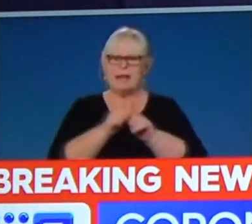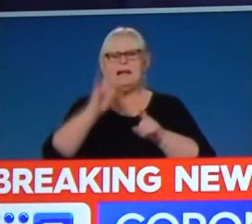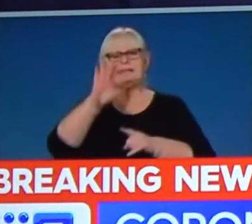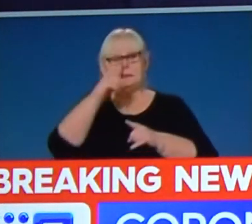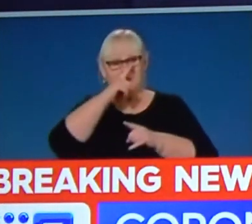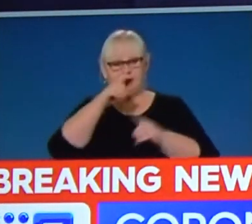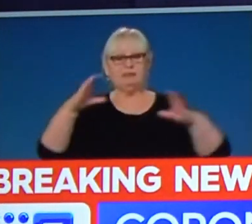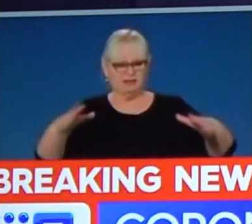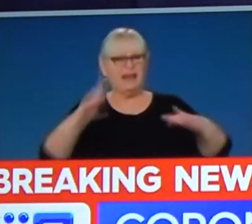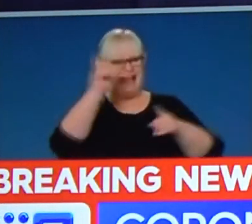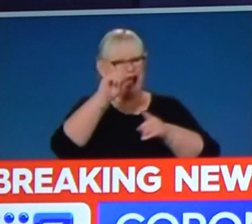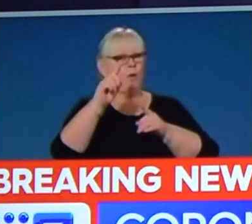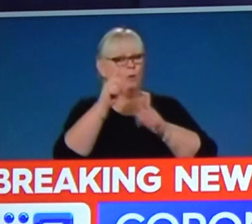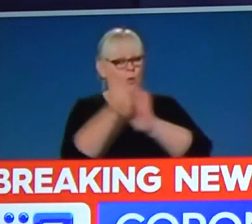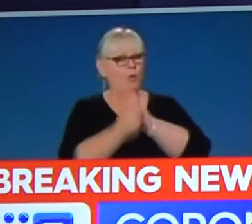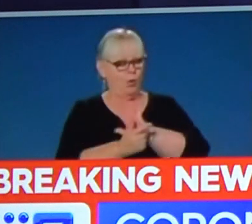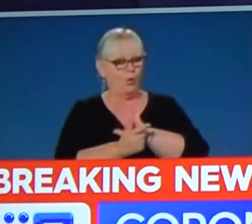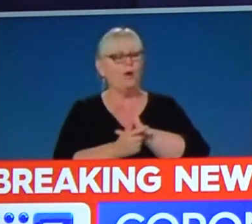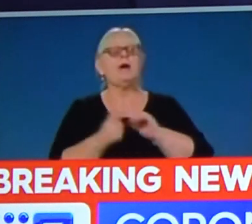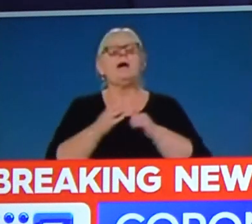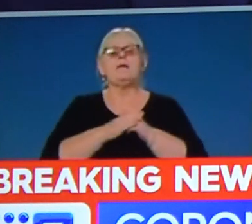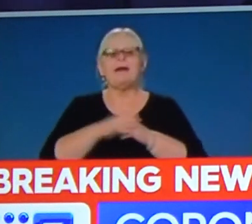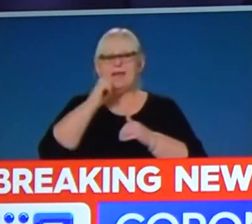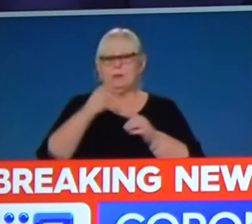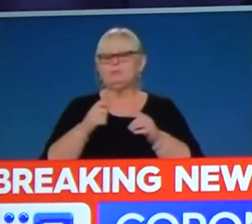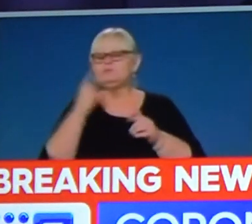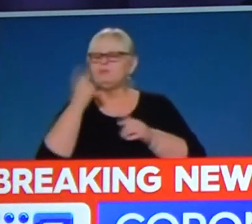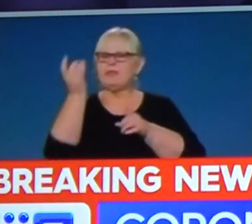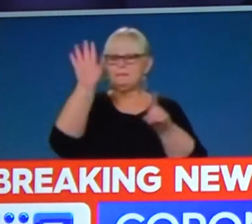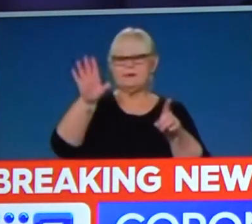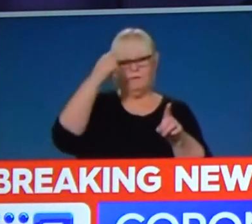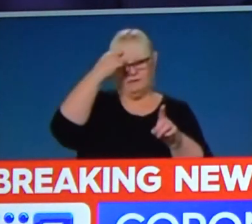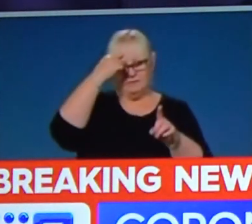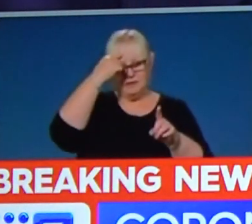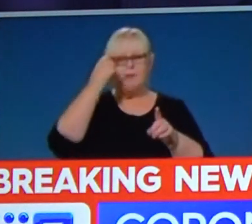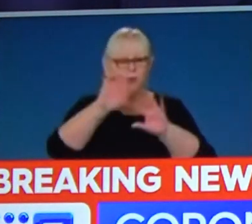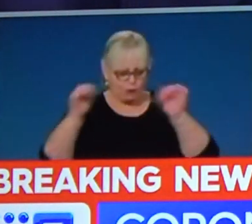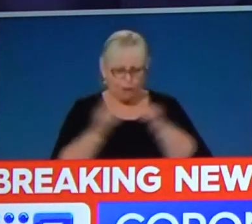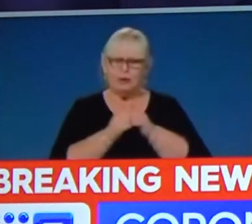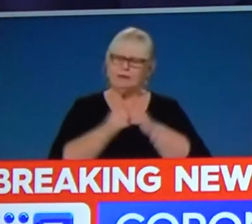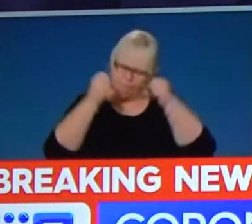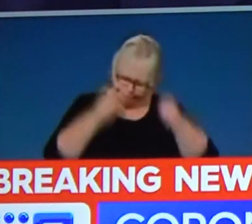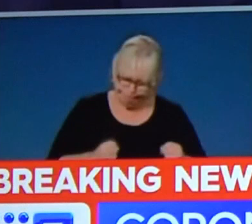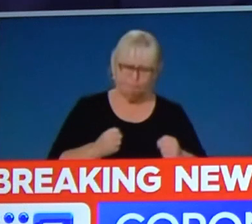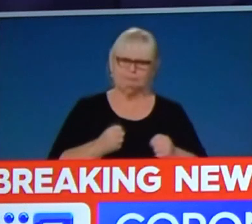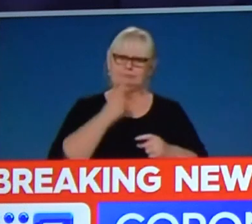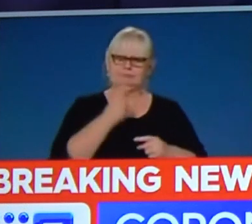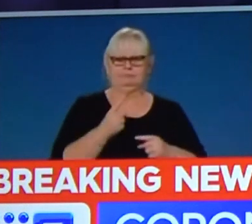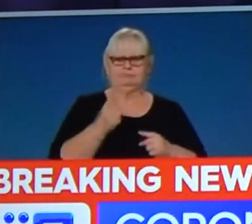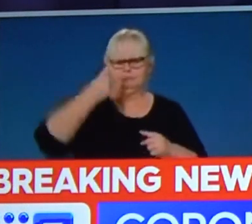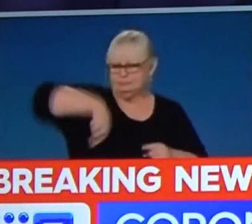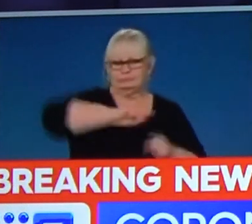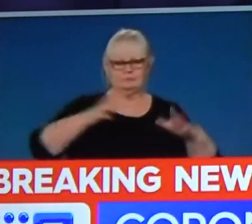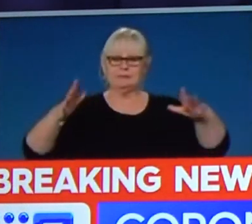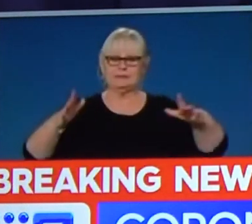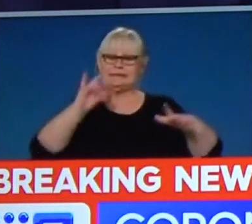10-person limit is already being enforced, but agreed that in all cases this is the strong advice of all states and